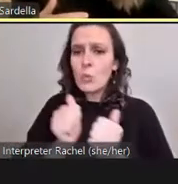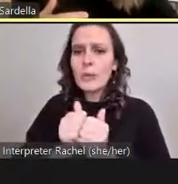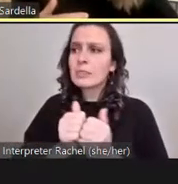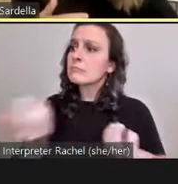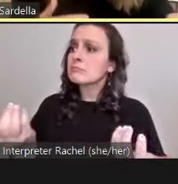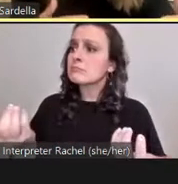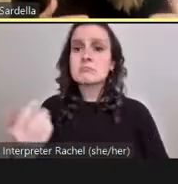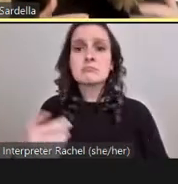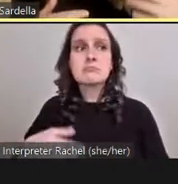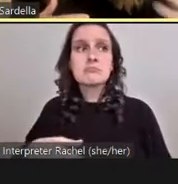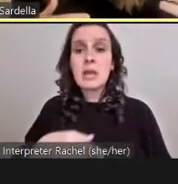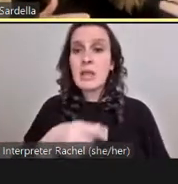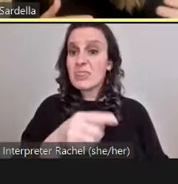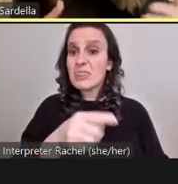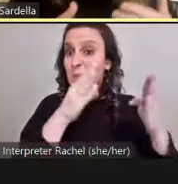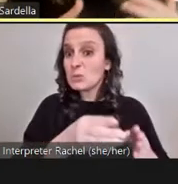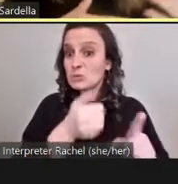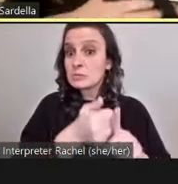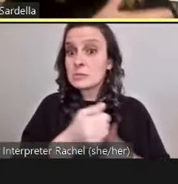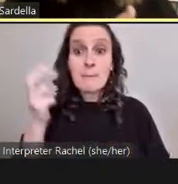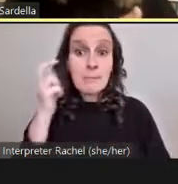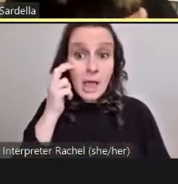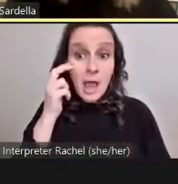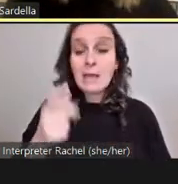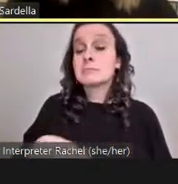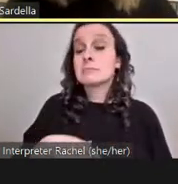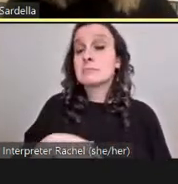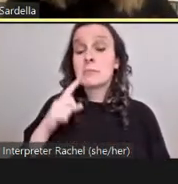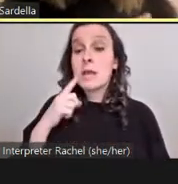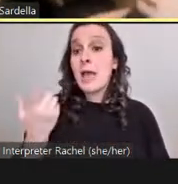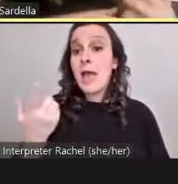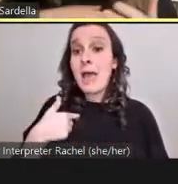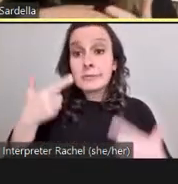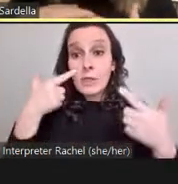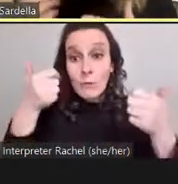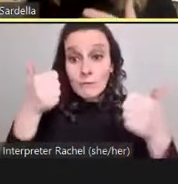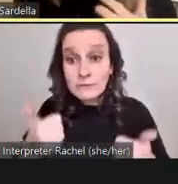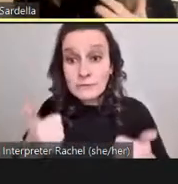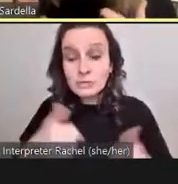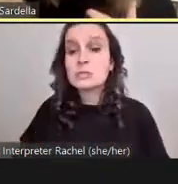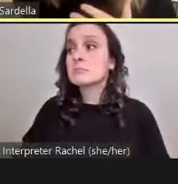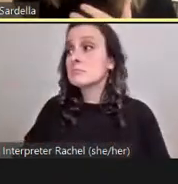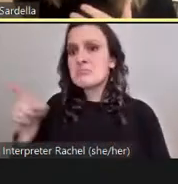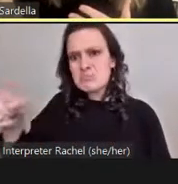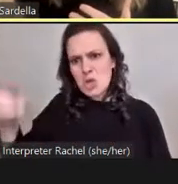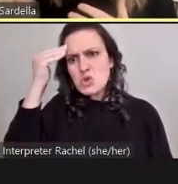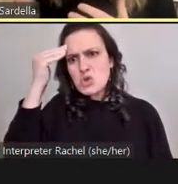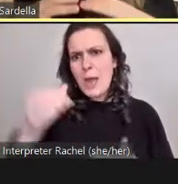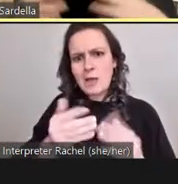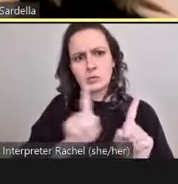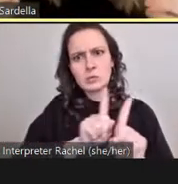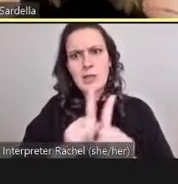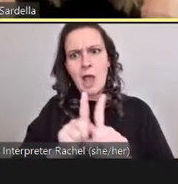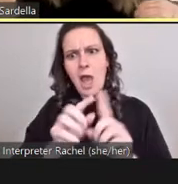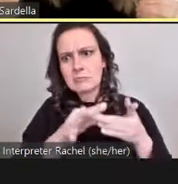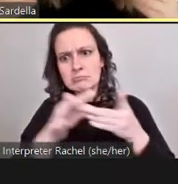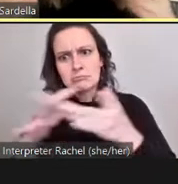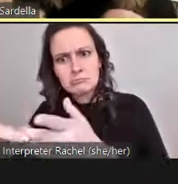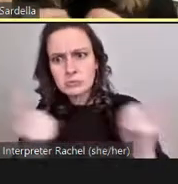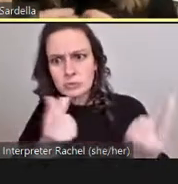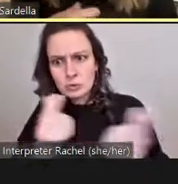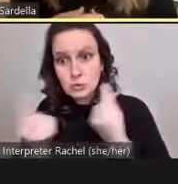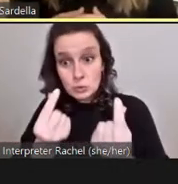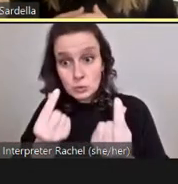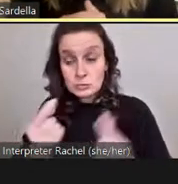assisting people who are blind or low vision by, for example, being a guide. So having that commitment from